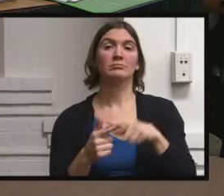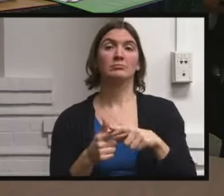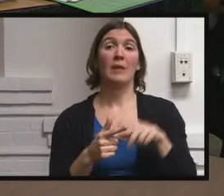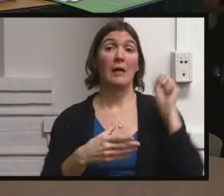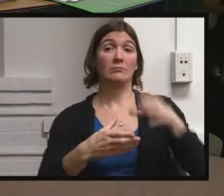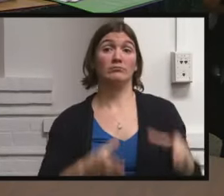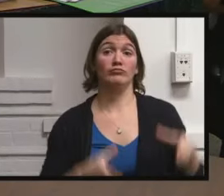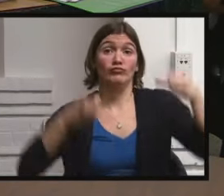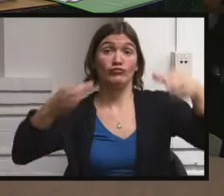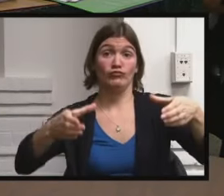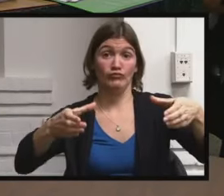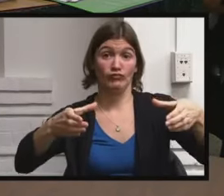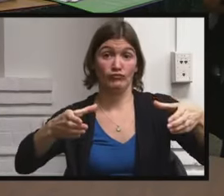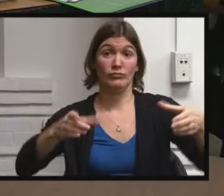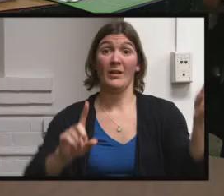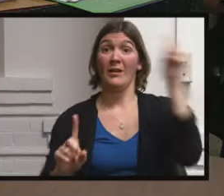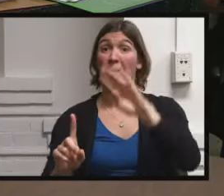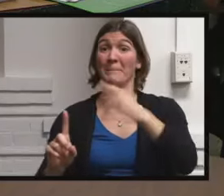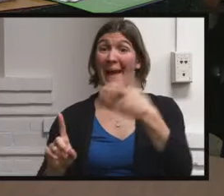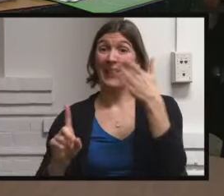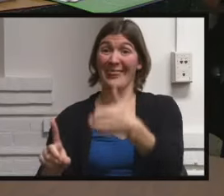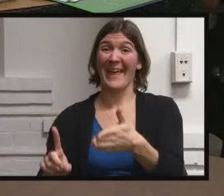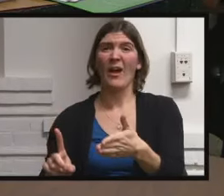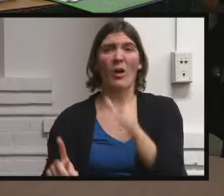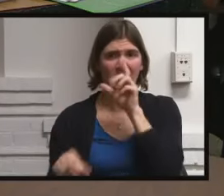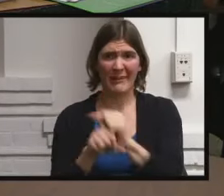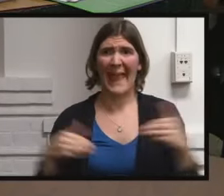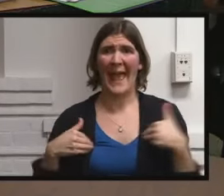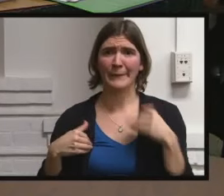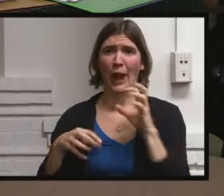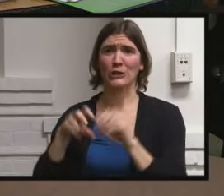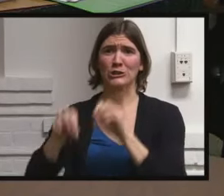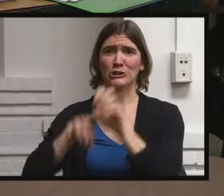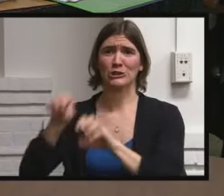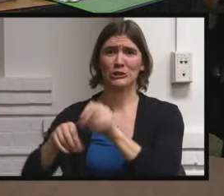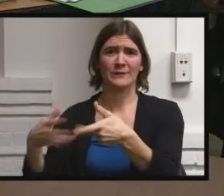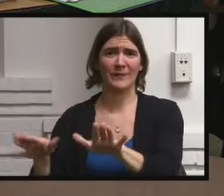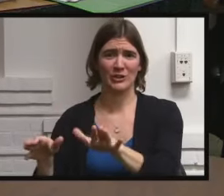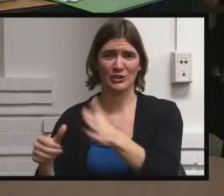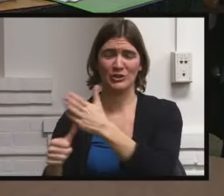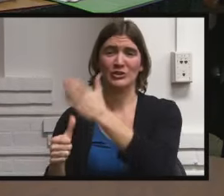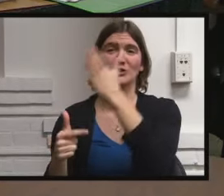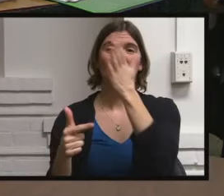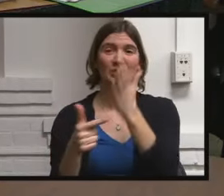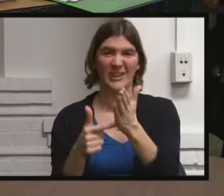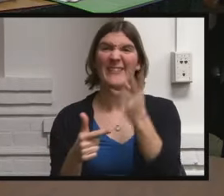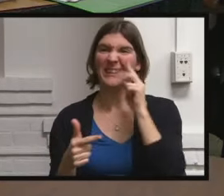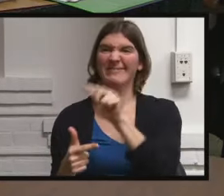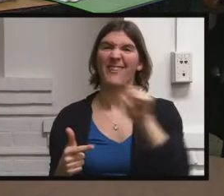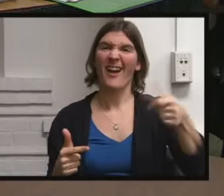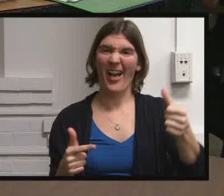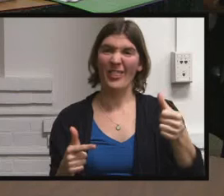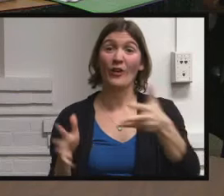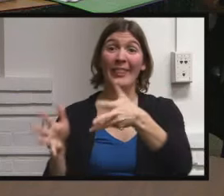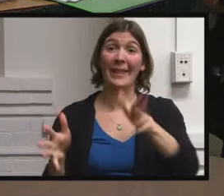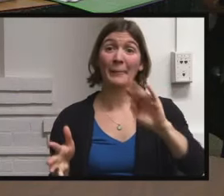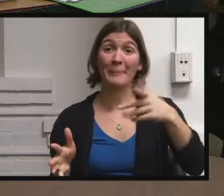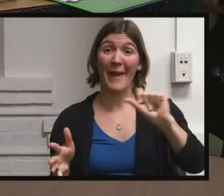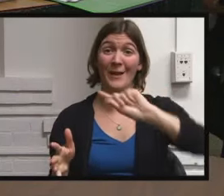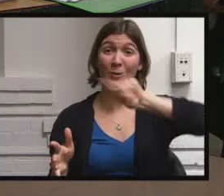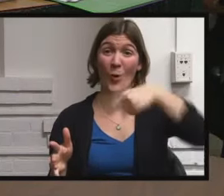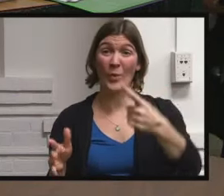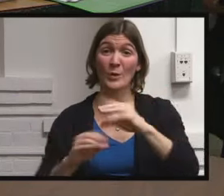out, exactly what you described. Some critter had fun with it the night before the pickup. I've seen that evidence of that around town also.